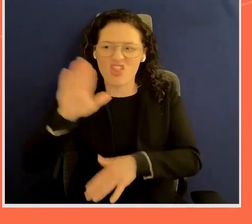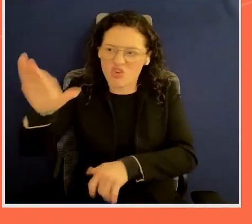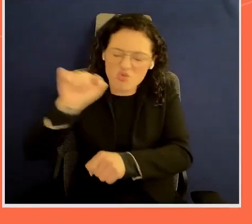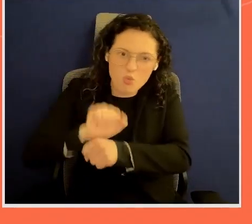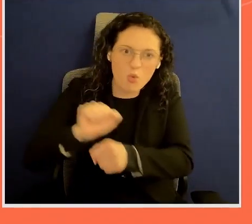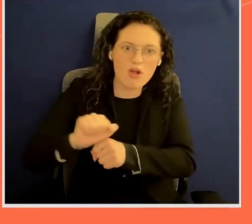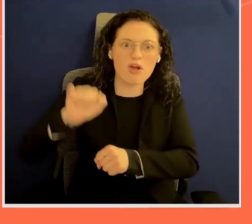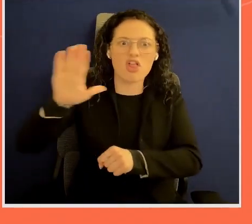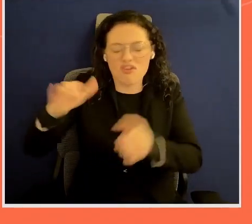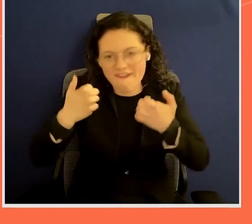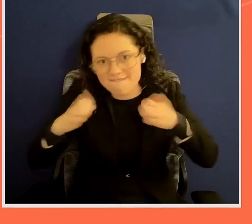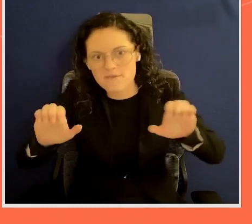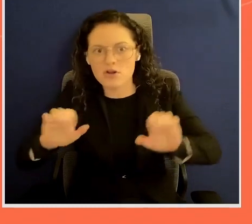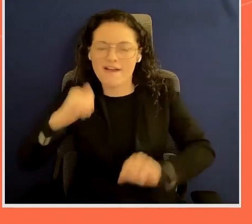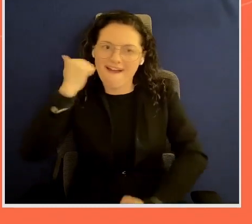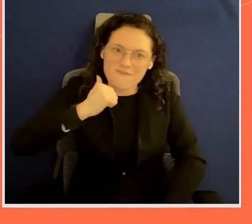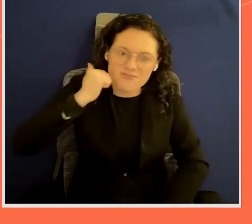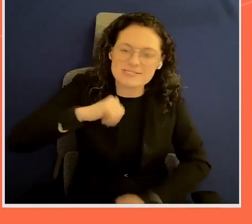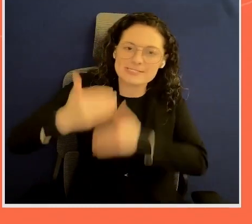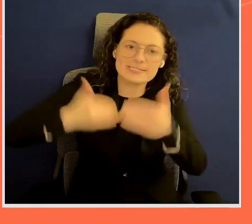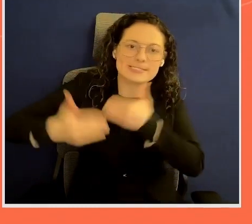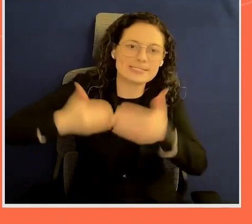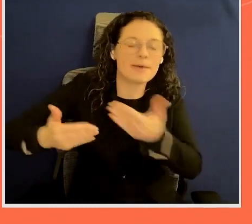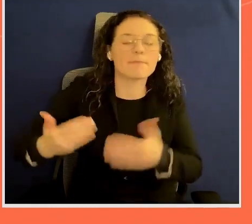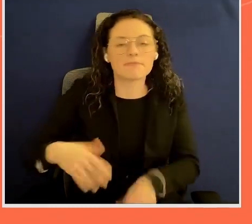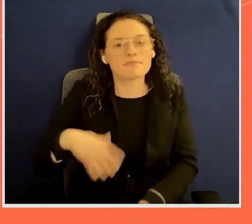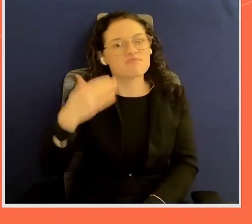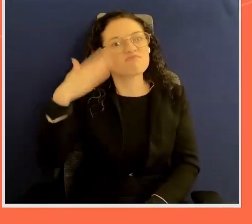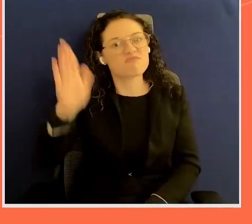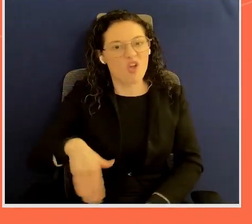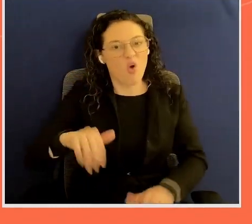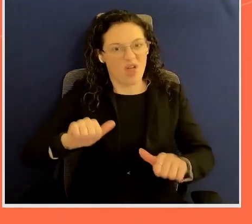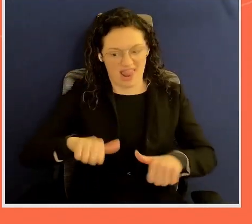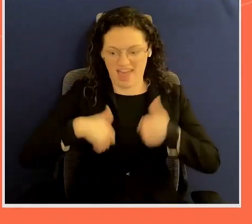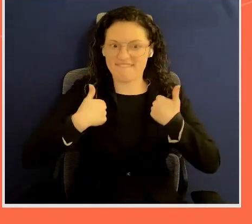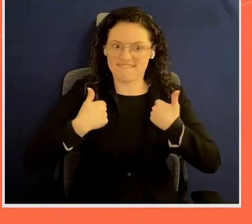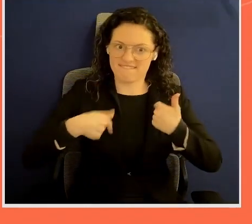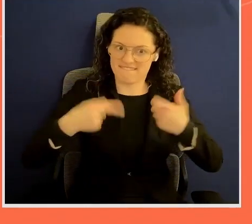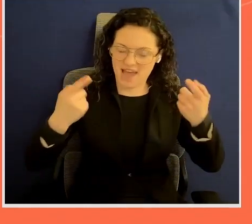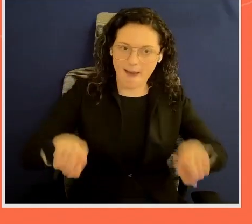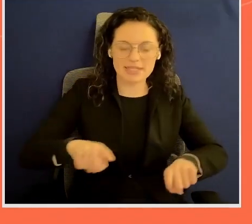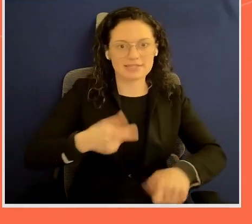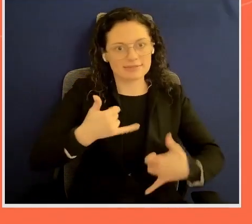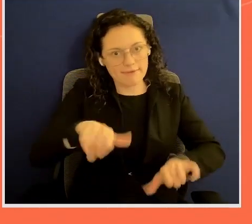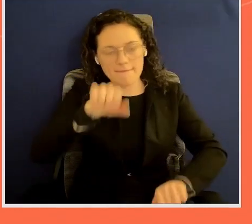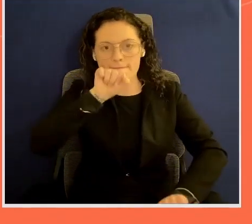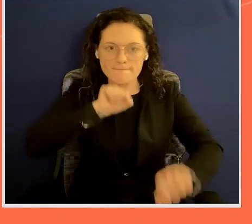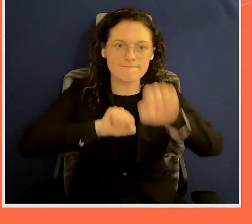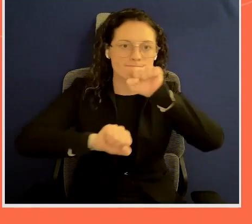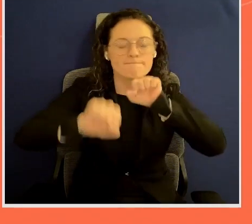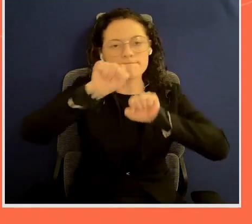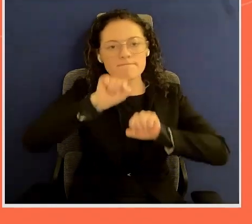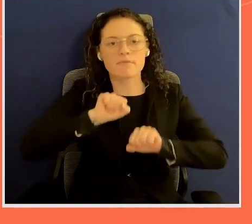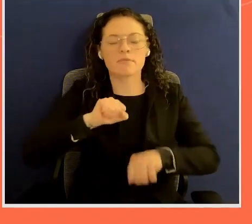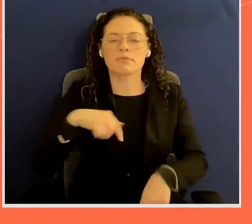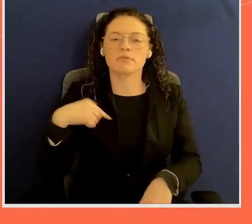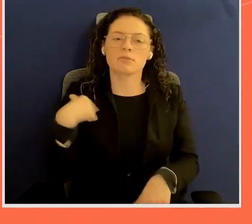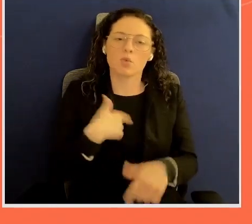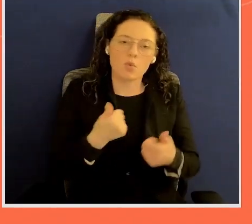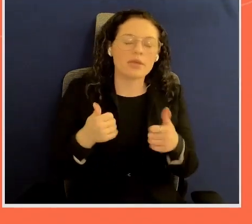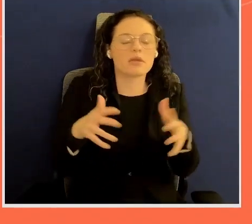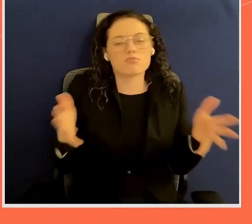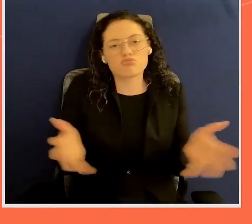unavoidable. Just last year, around this same time, as I've shared, Typhoon Surigay swept through Palau, destroyed millions of dollars